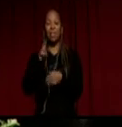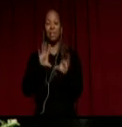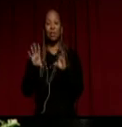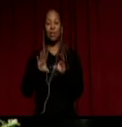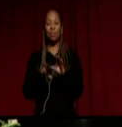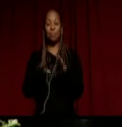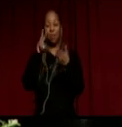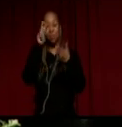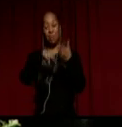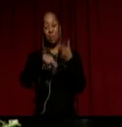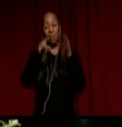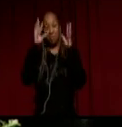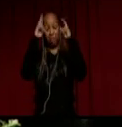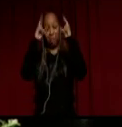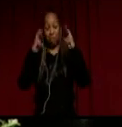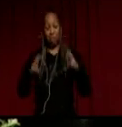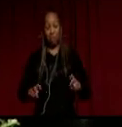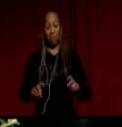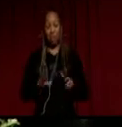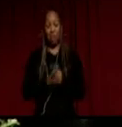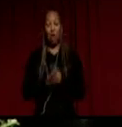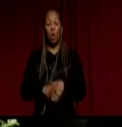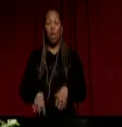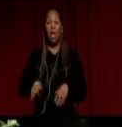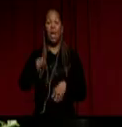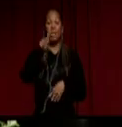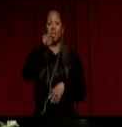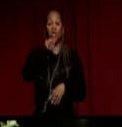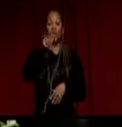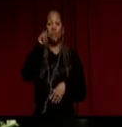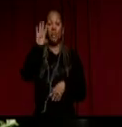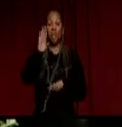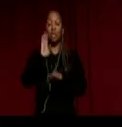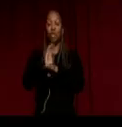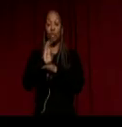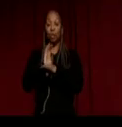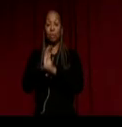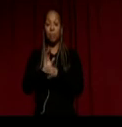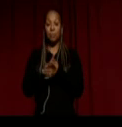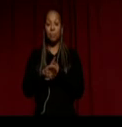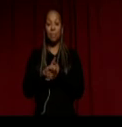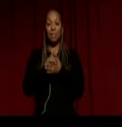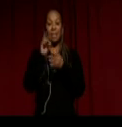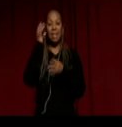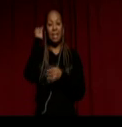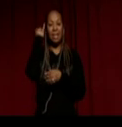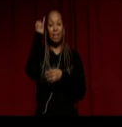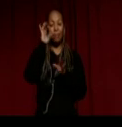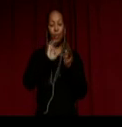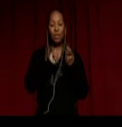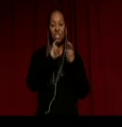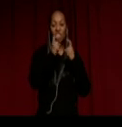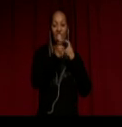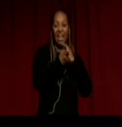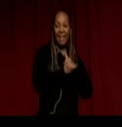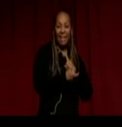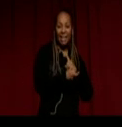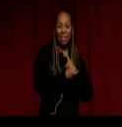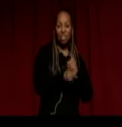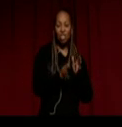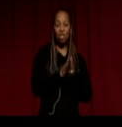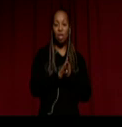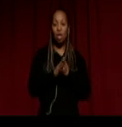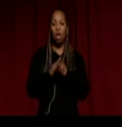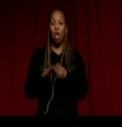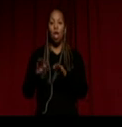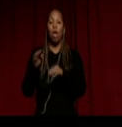did a study at Trinity with Reverend Moss, looking at if we change, we biochemically measured